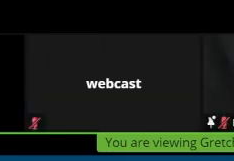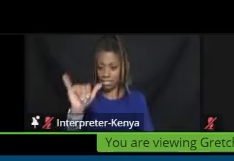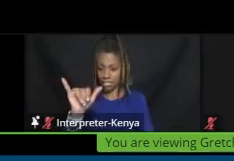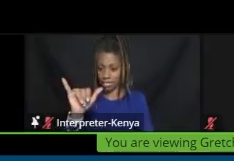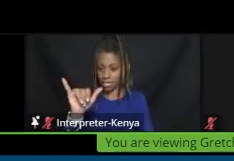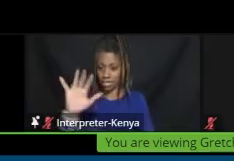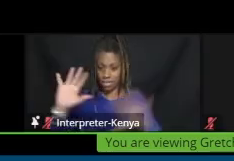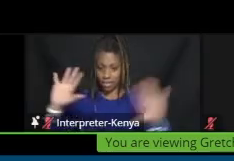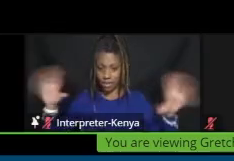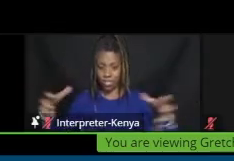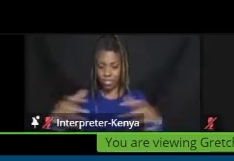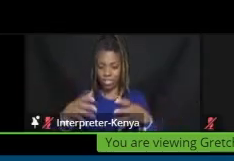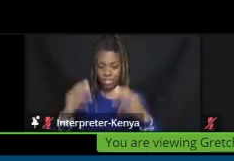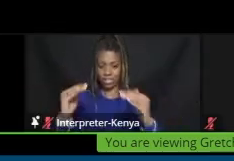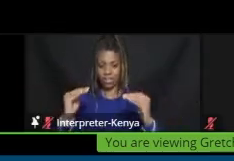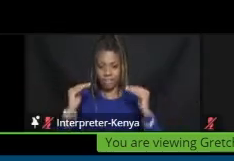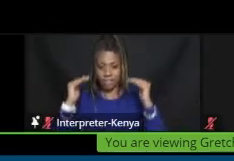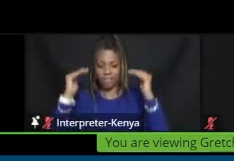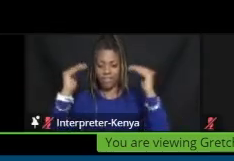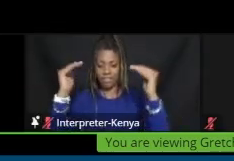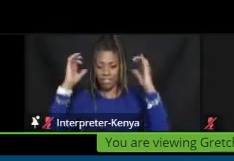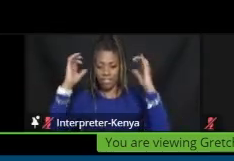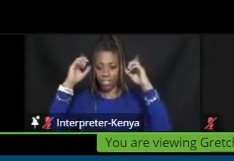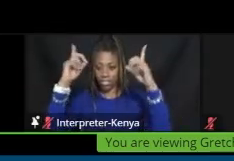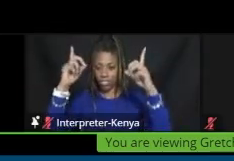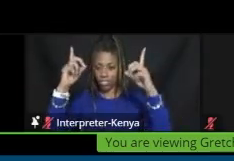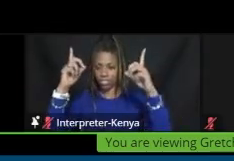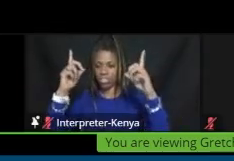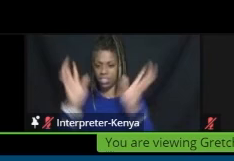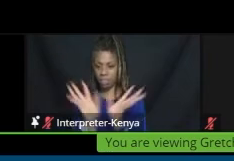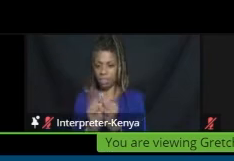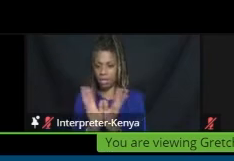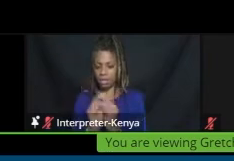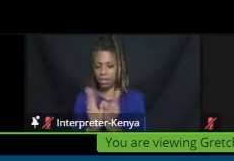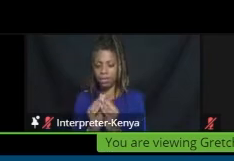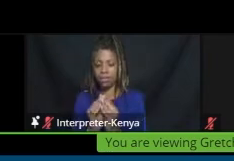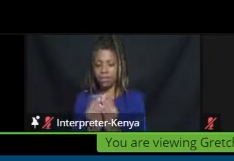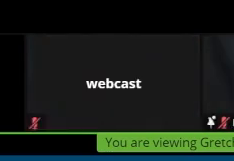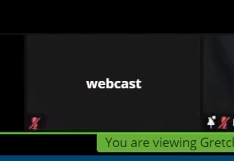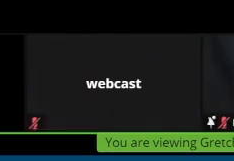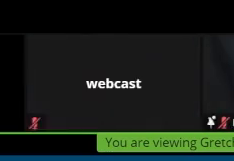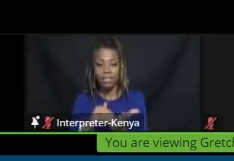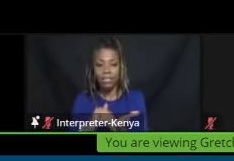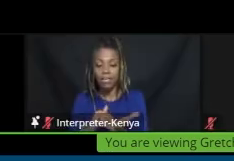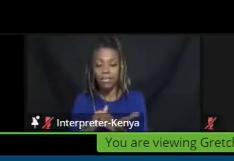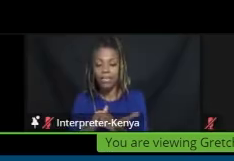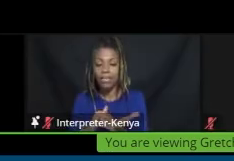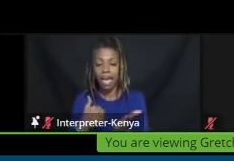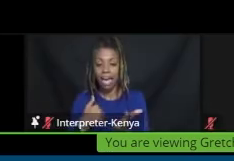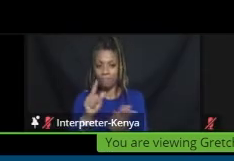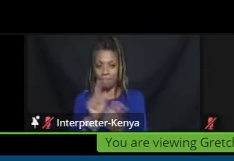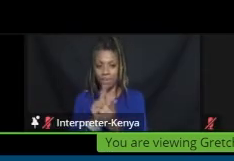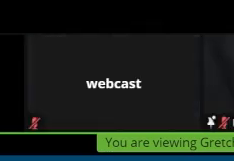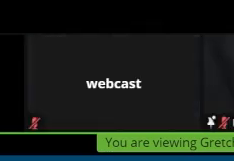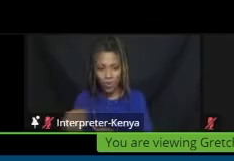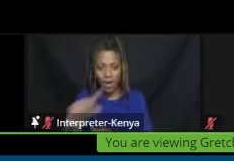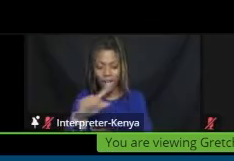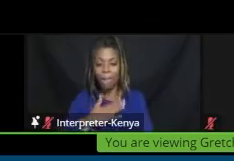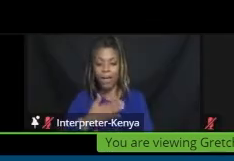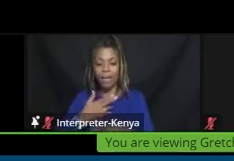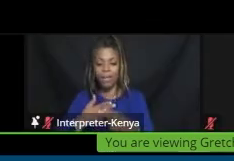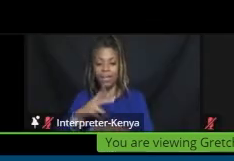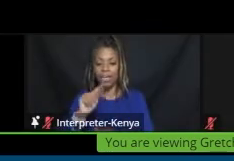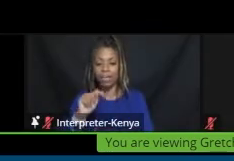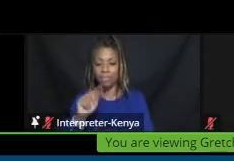for Advancing Education meeting. Once again, I know you've met me before, but my name is Toni Constatman. I'm the